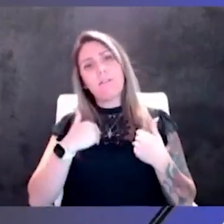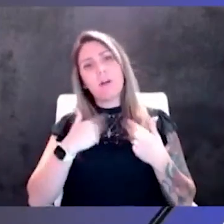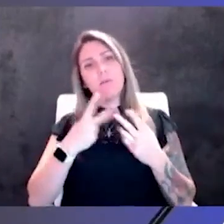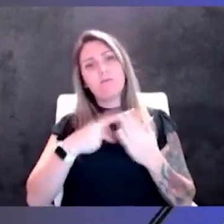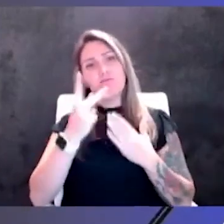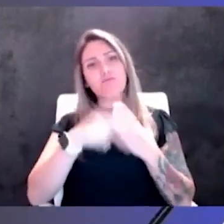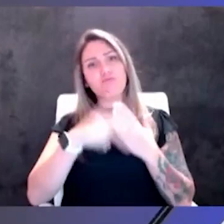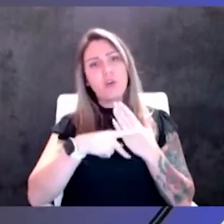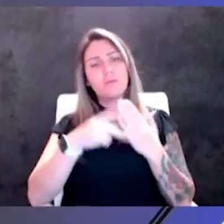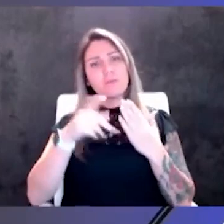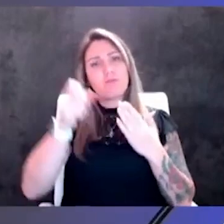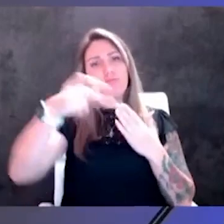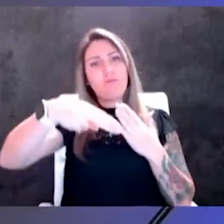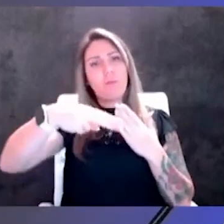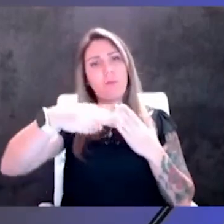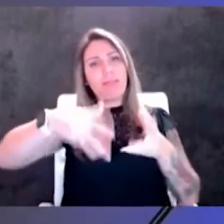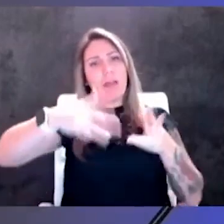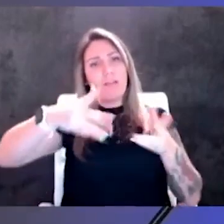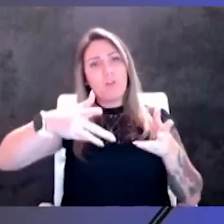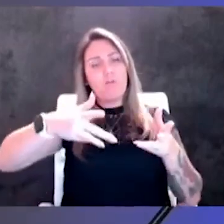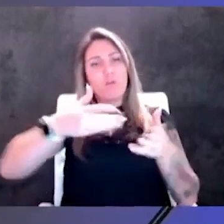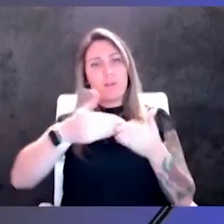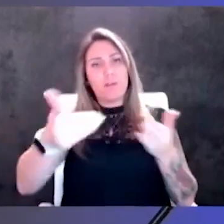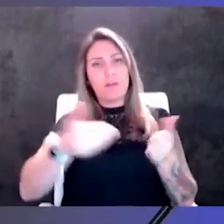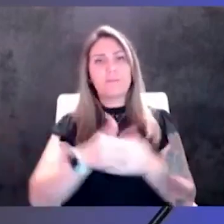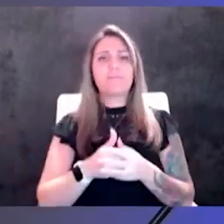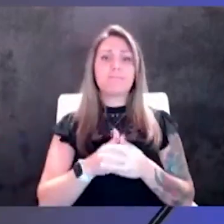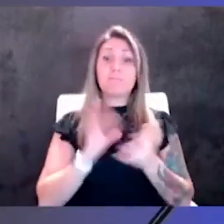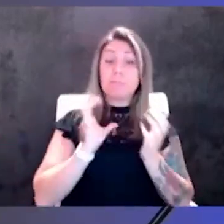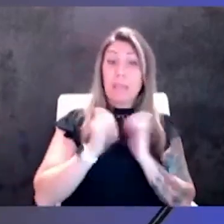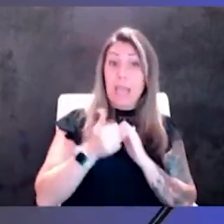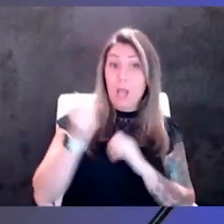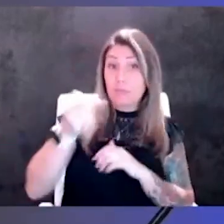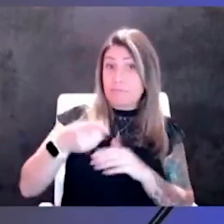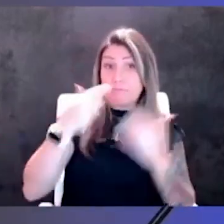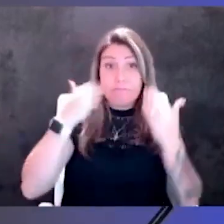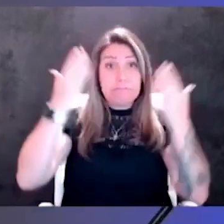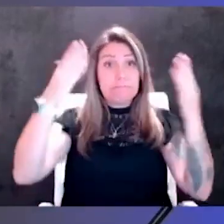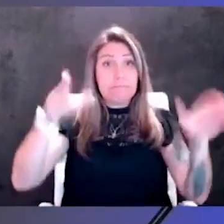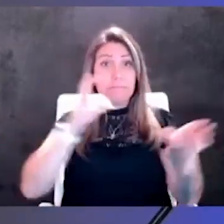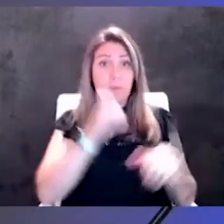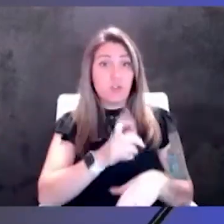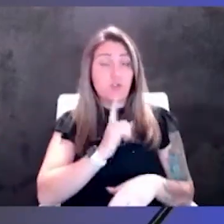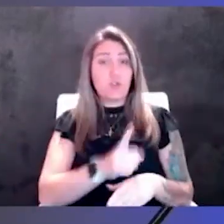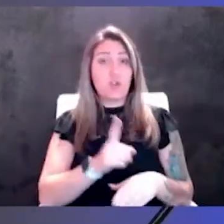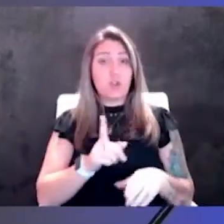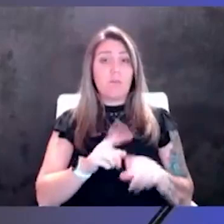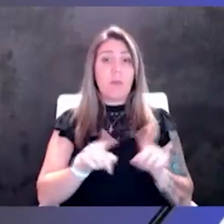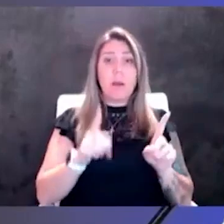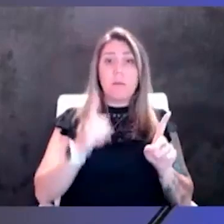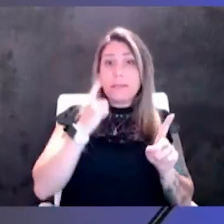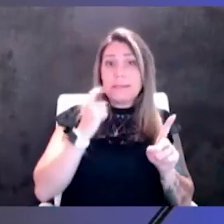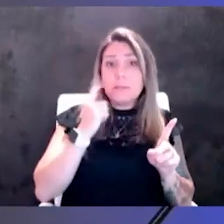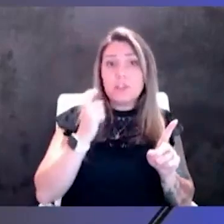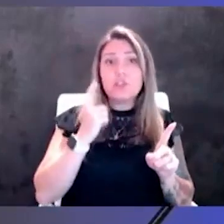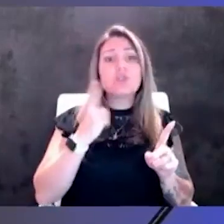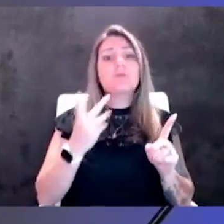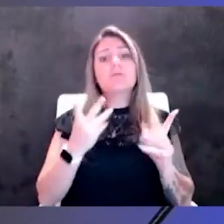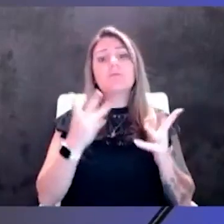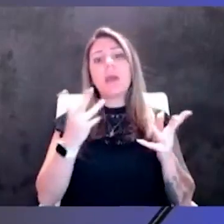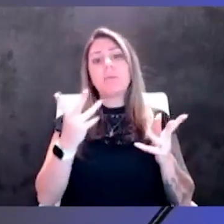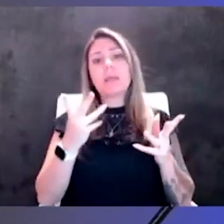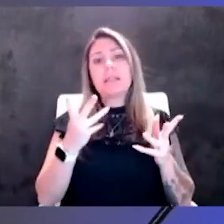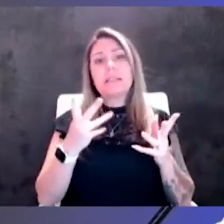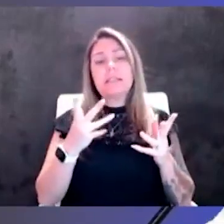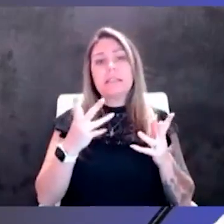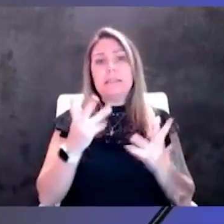rid of the leftover things. And how they dispose of them, I'm not quite sure. My suspicion is they probably incinerate them, but I